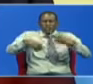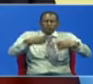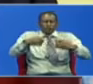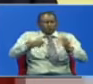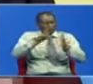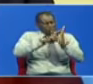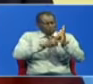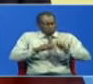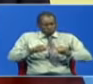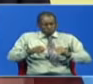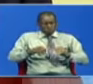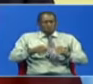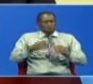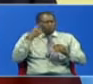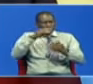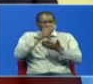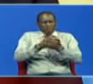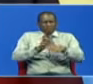measures. Over time,